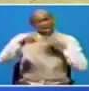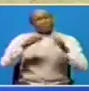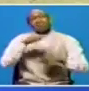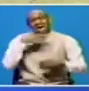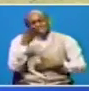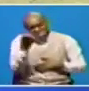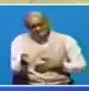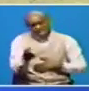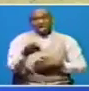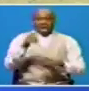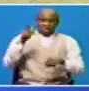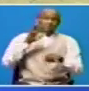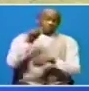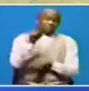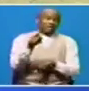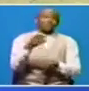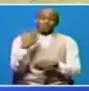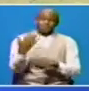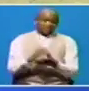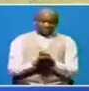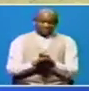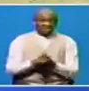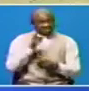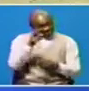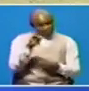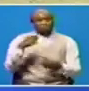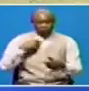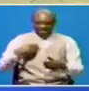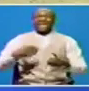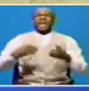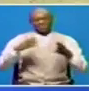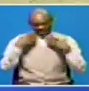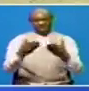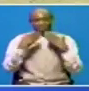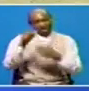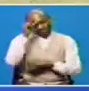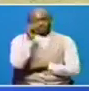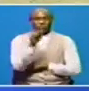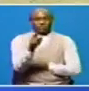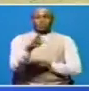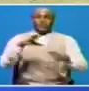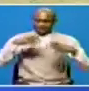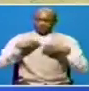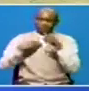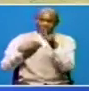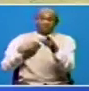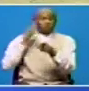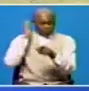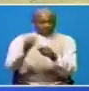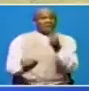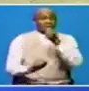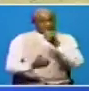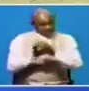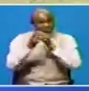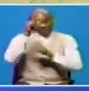seen many livestock dying as a result of that. So it's something that we've positively received, and we will definitely also help the government